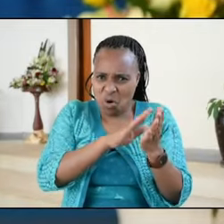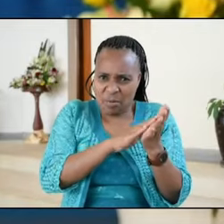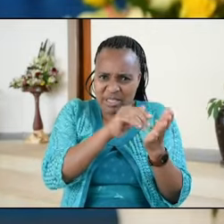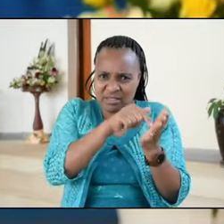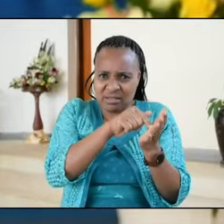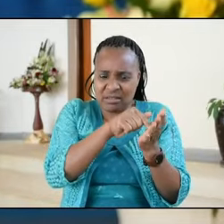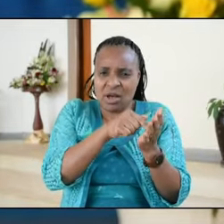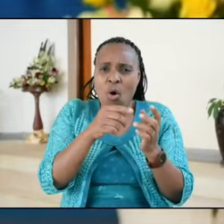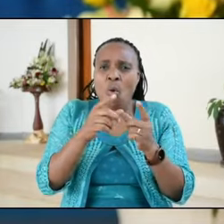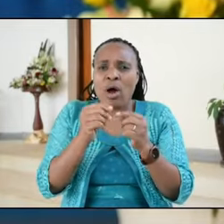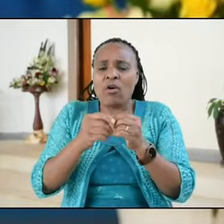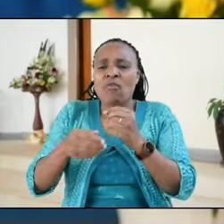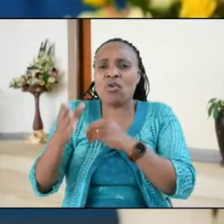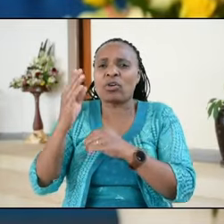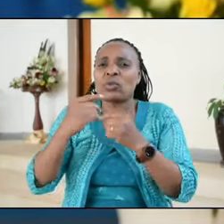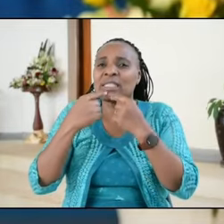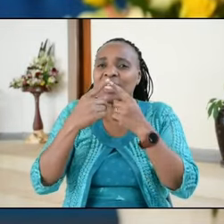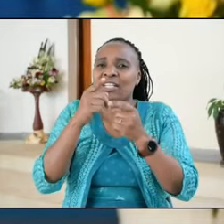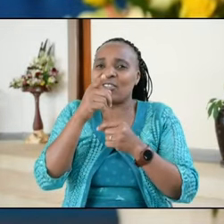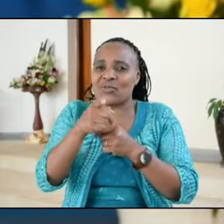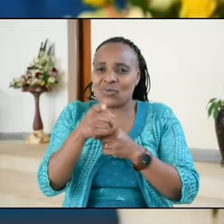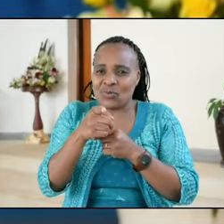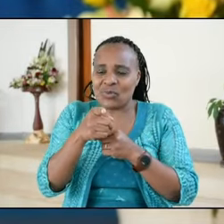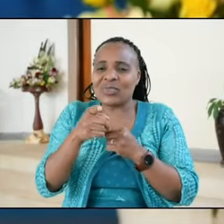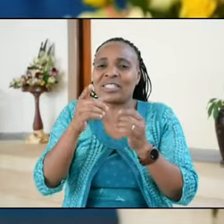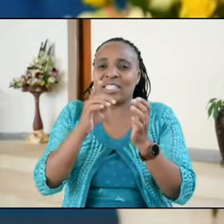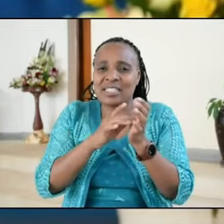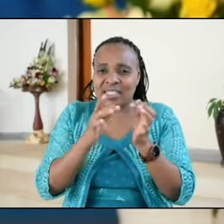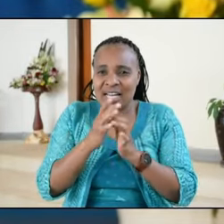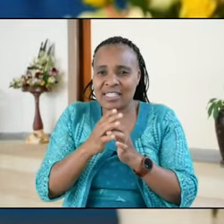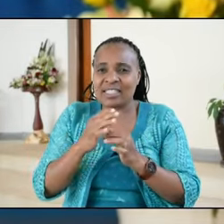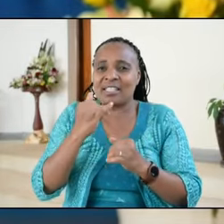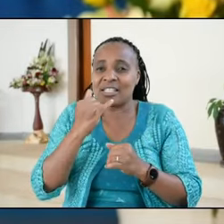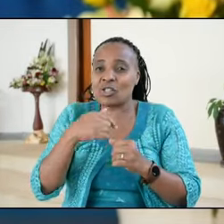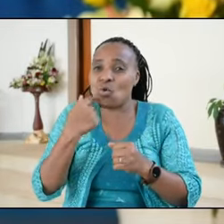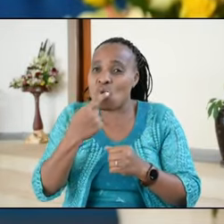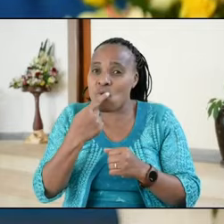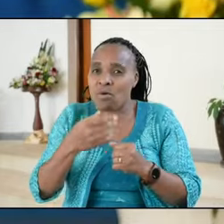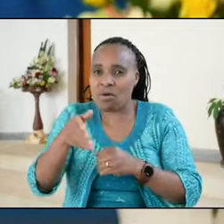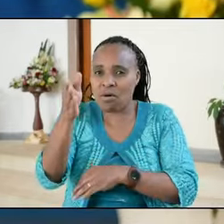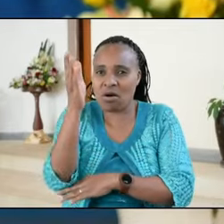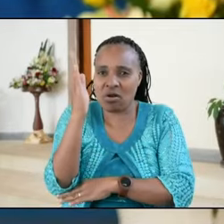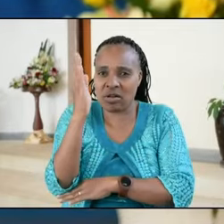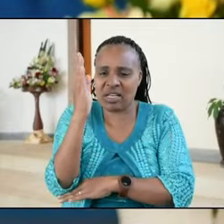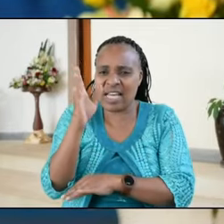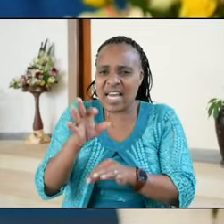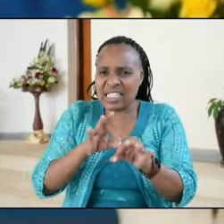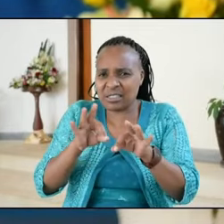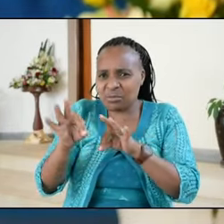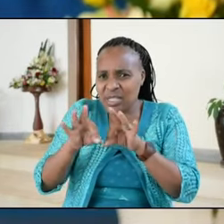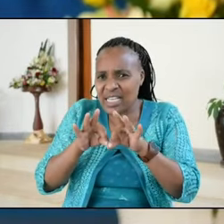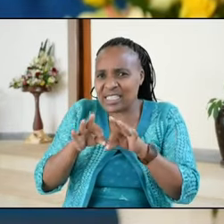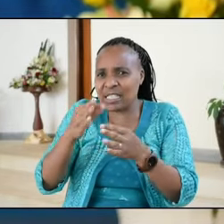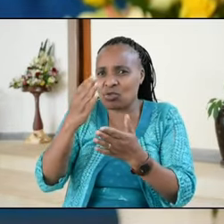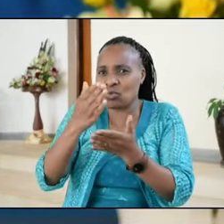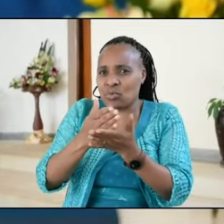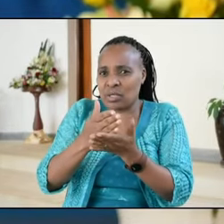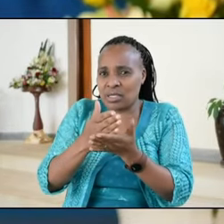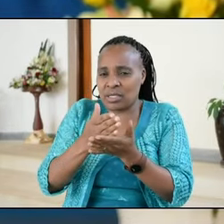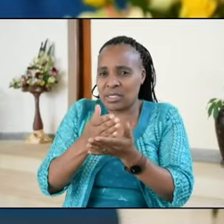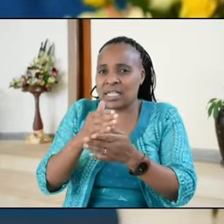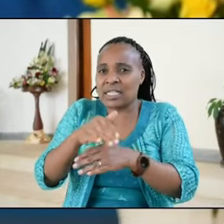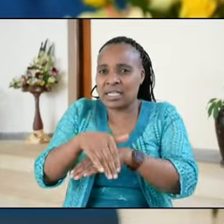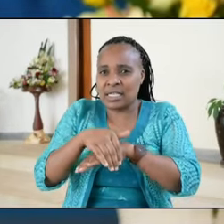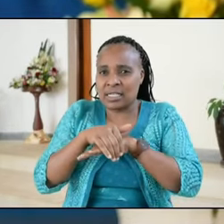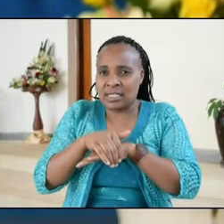Word of God will be telling you Jesus is God. Because it's plain truth, it's plain English.